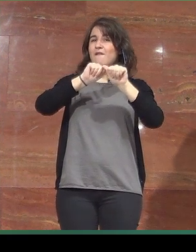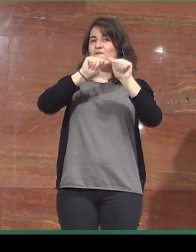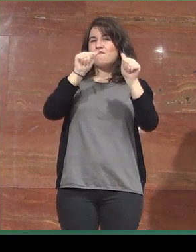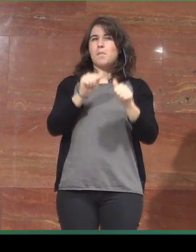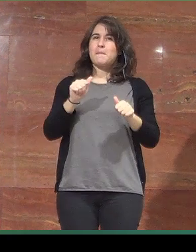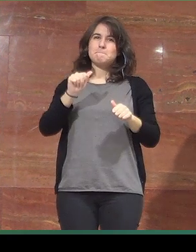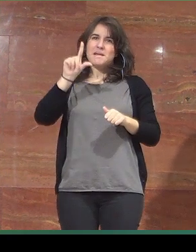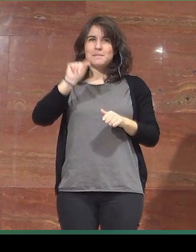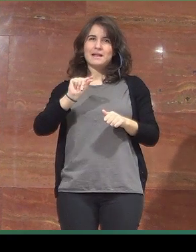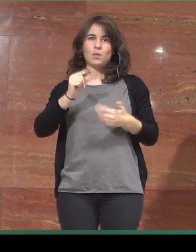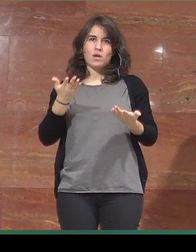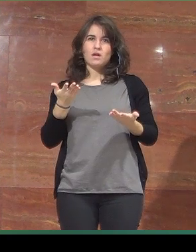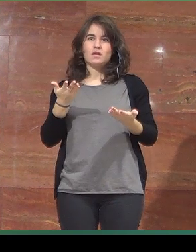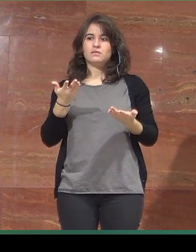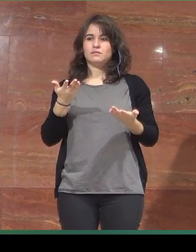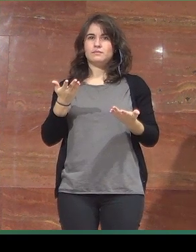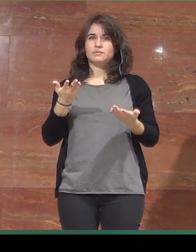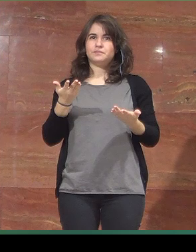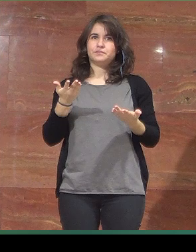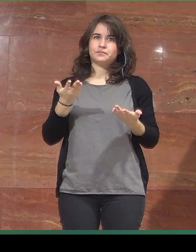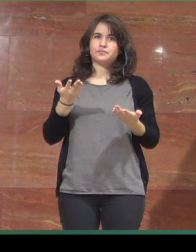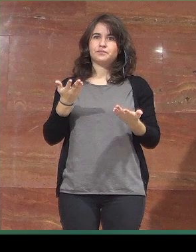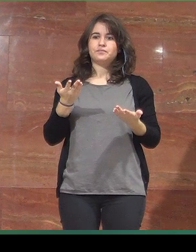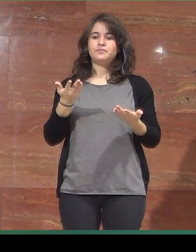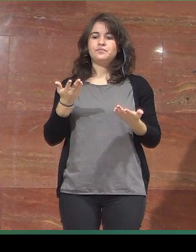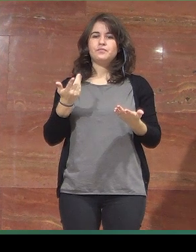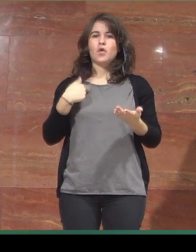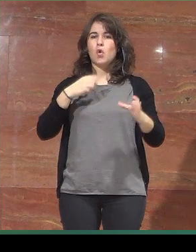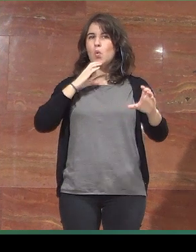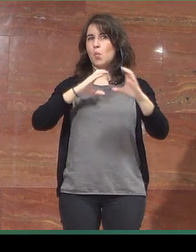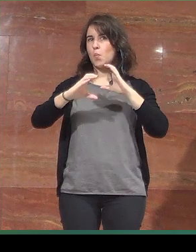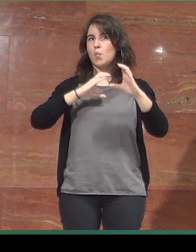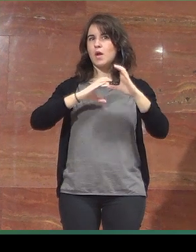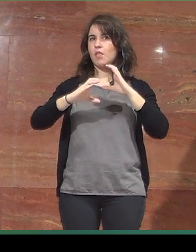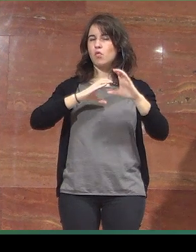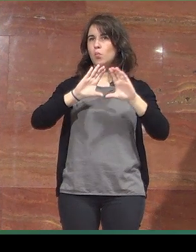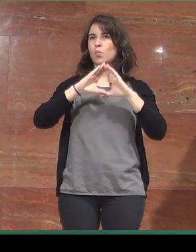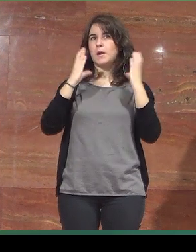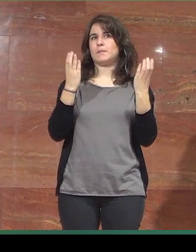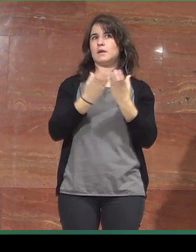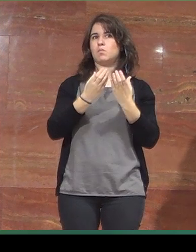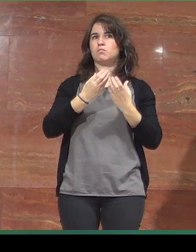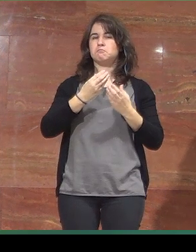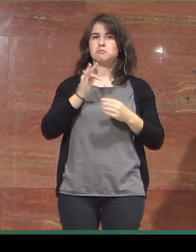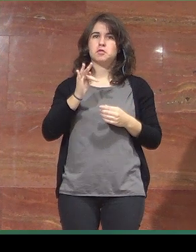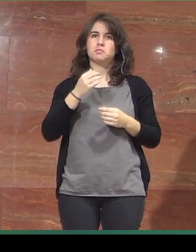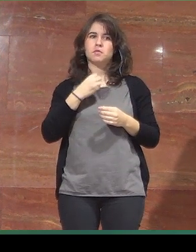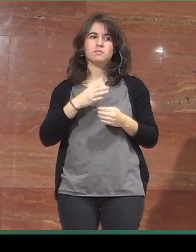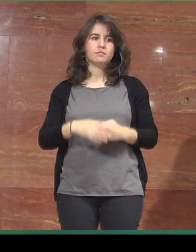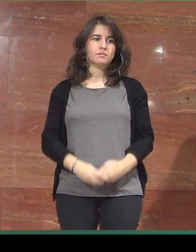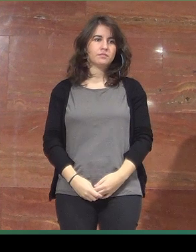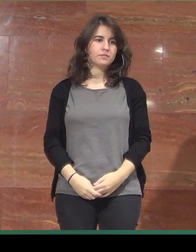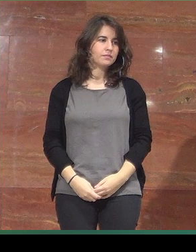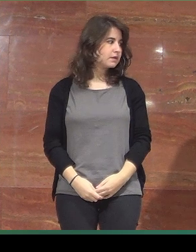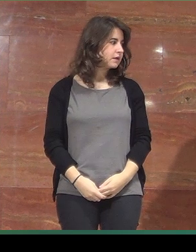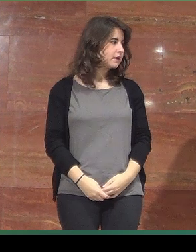the whole of the travelling public, it really becomes a simple and obvious judgment to make. And it